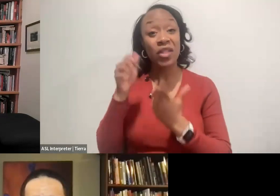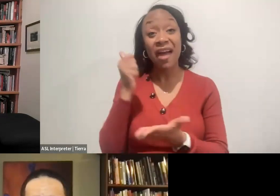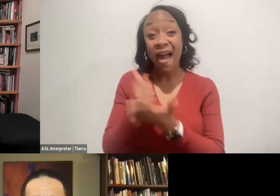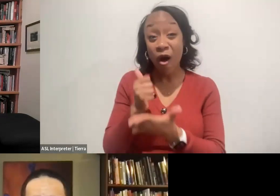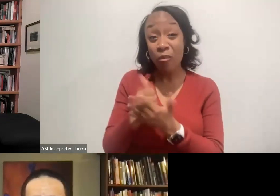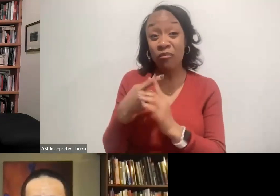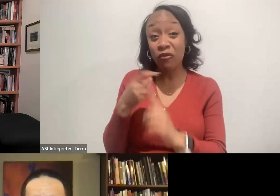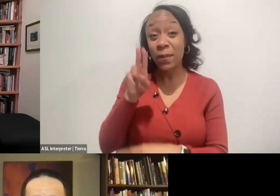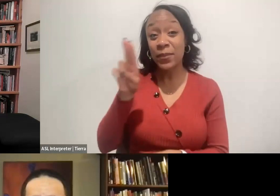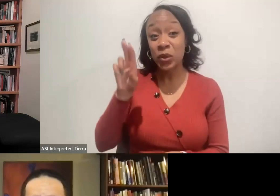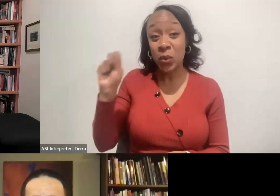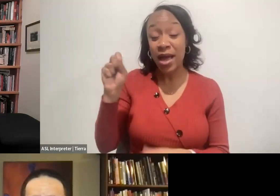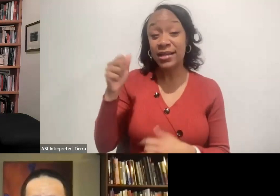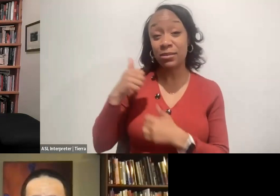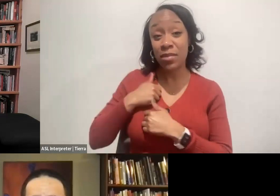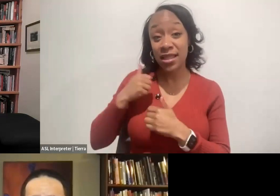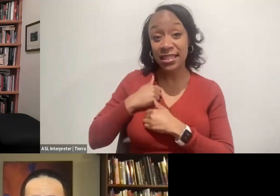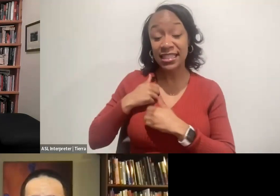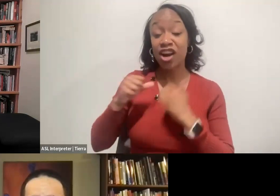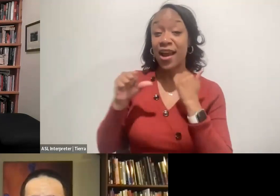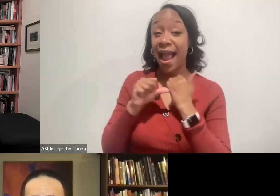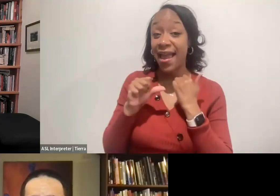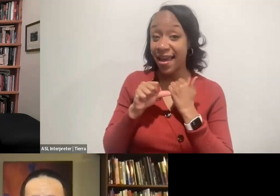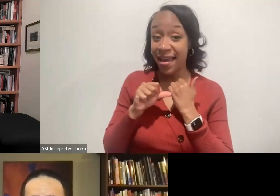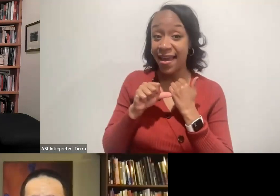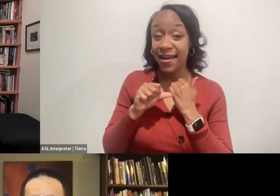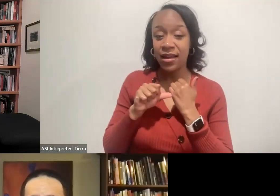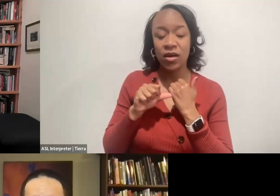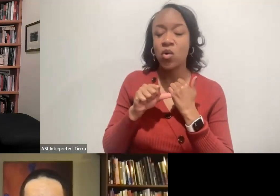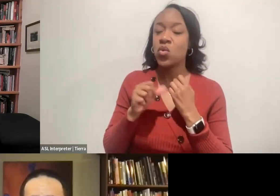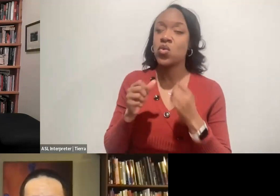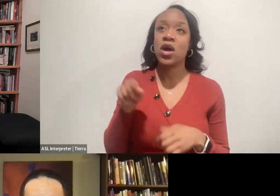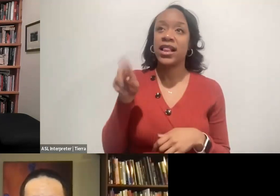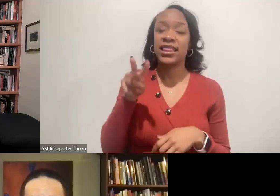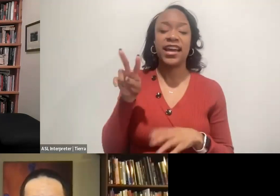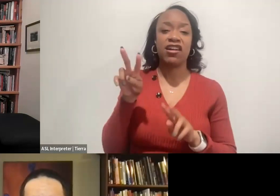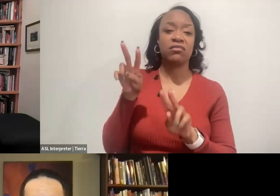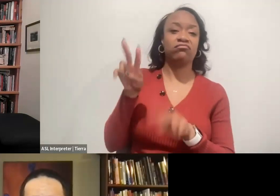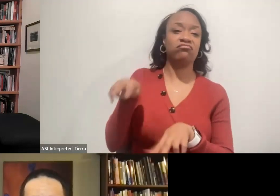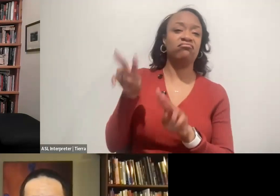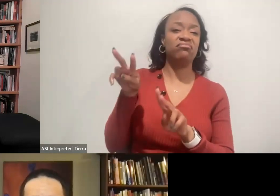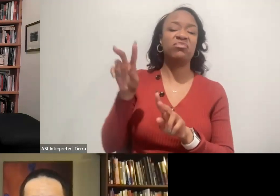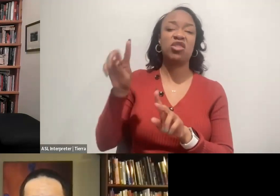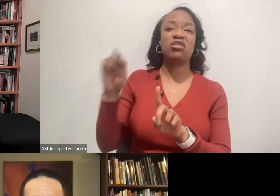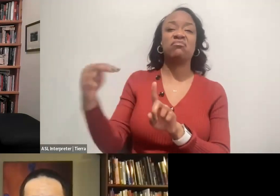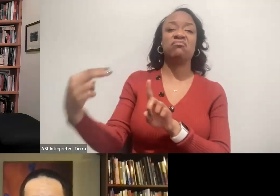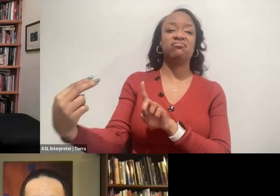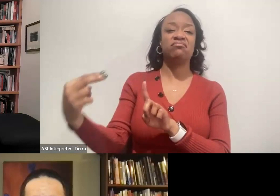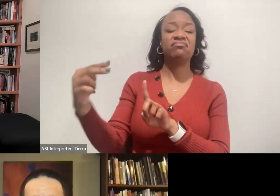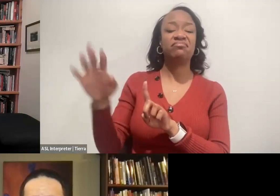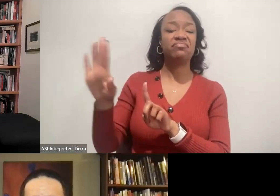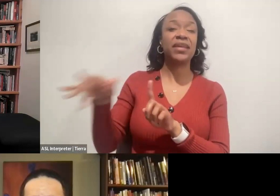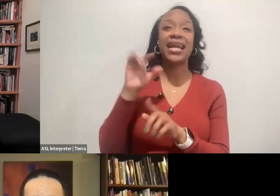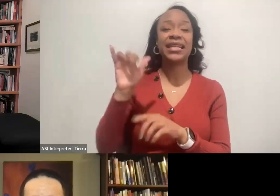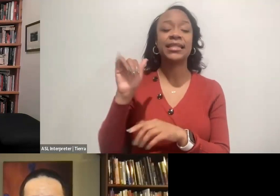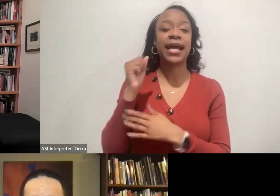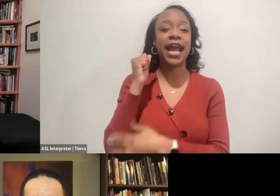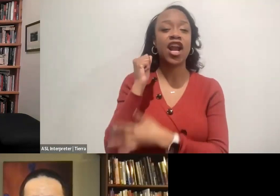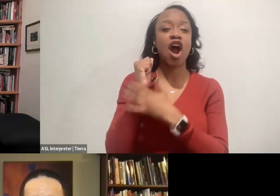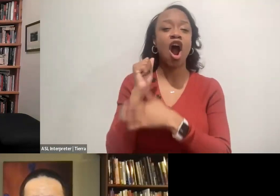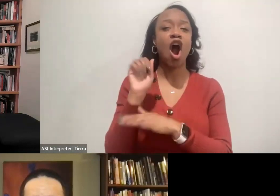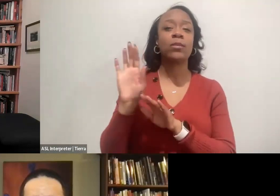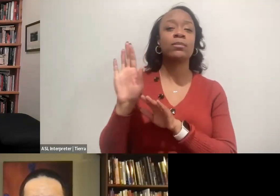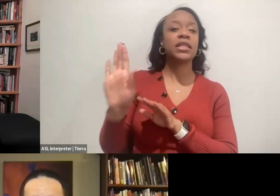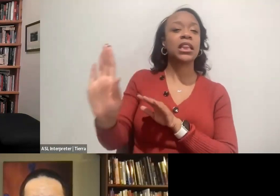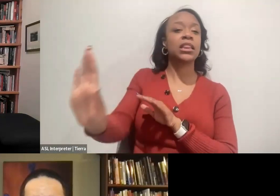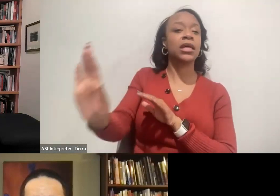military aid, they're largely objectified. And there's a sort of an arm's length tone